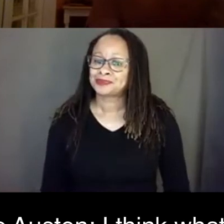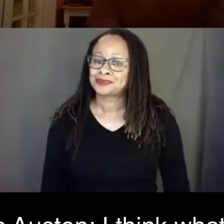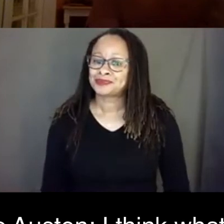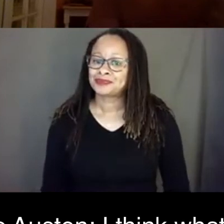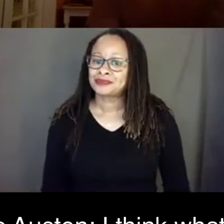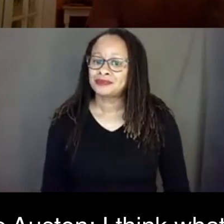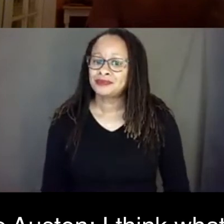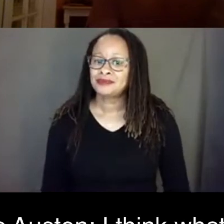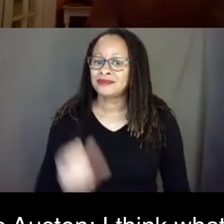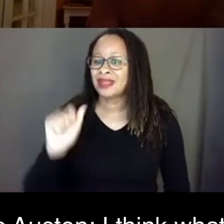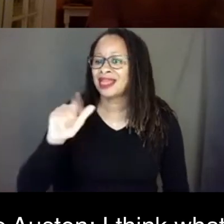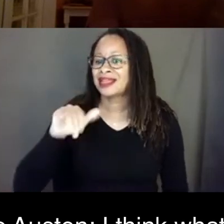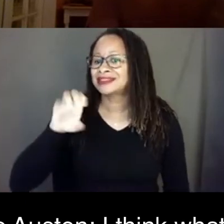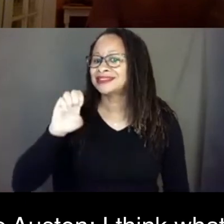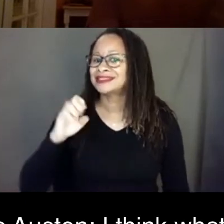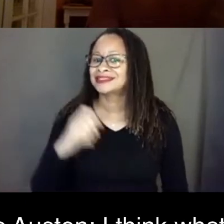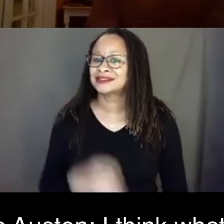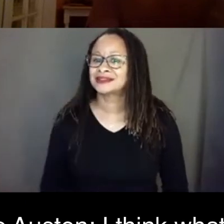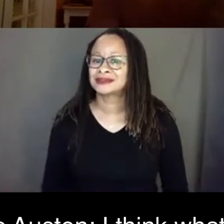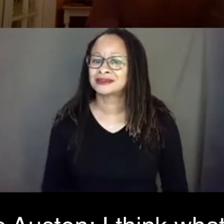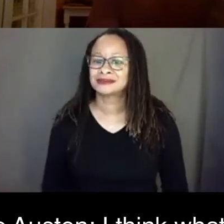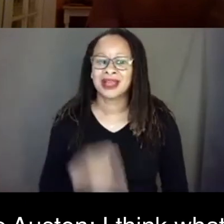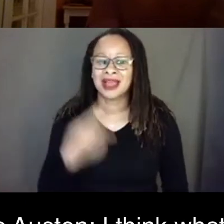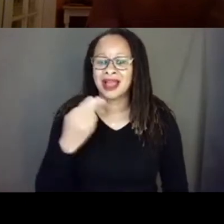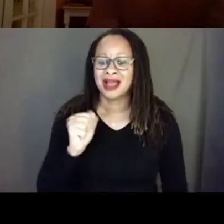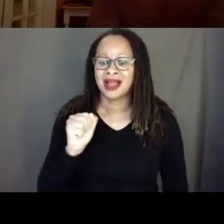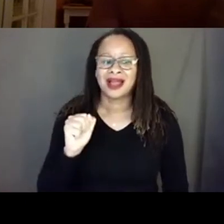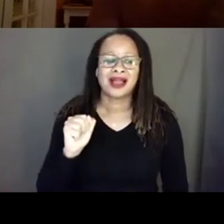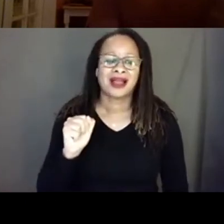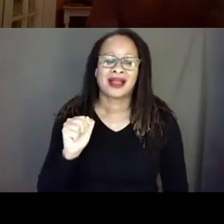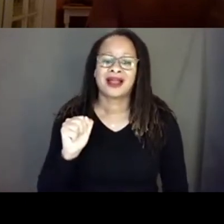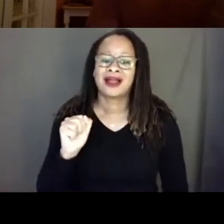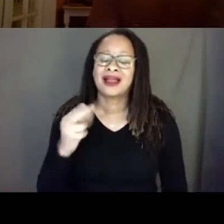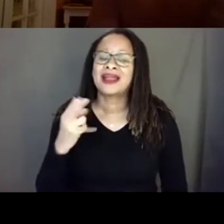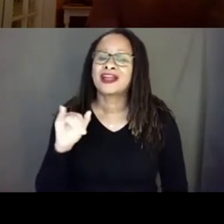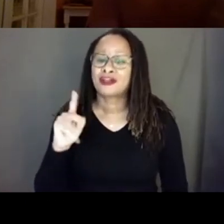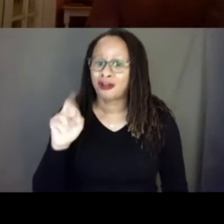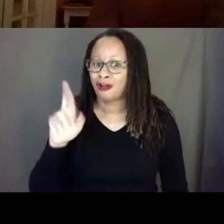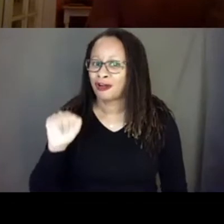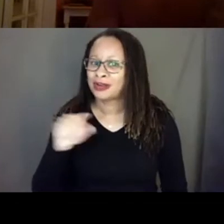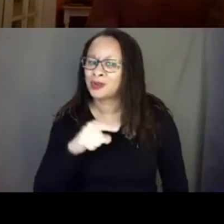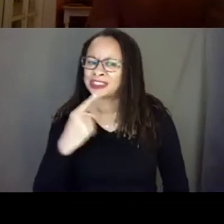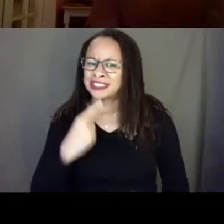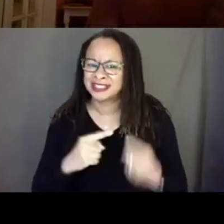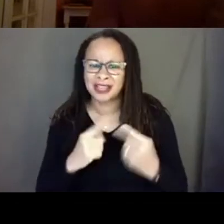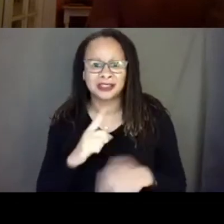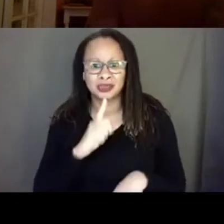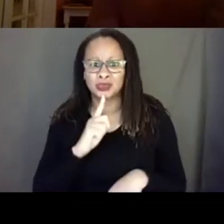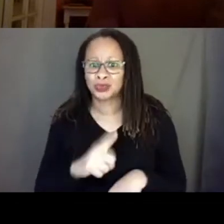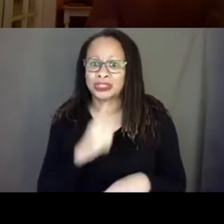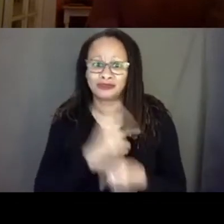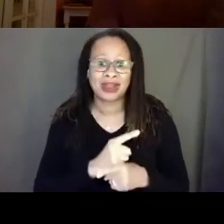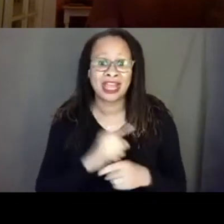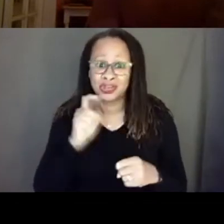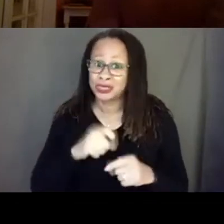I think what Hikari said is absolutely right. You really have to persevere and never.